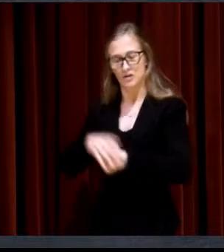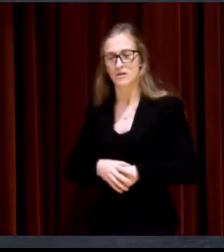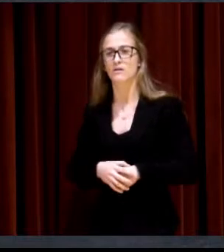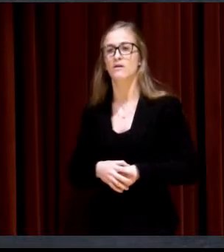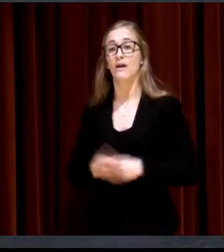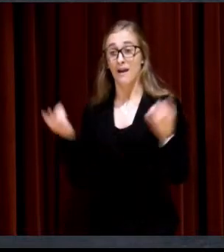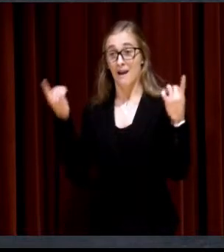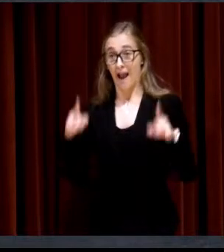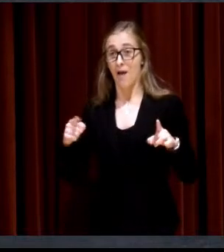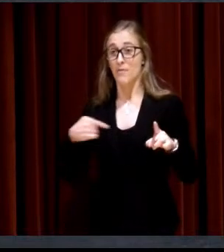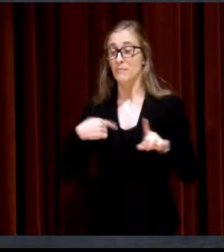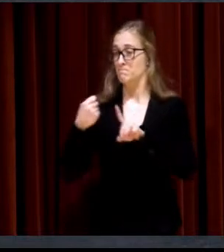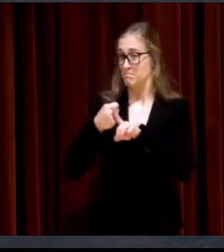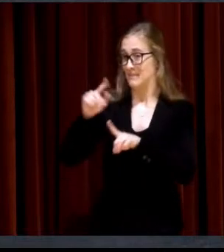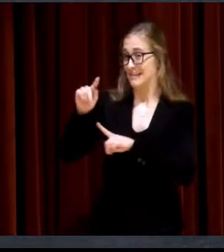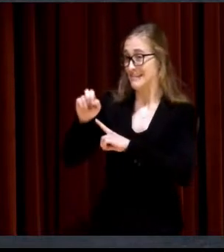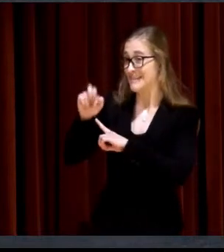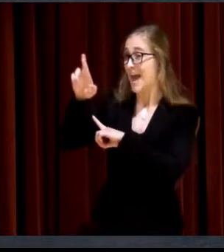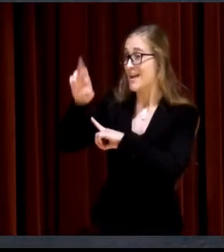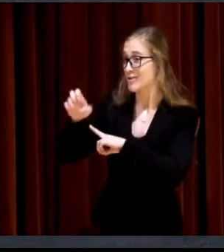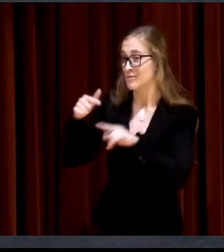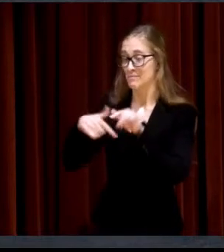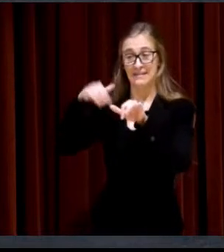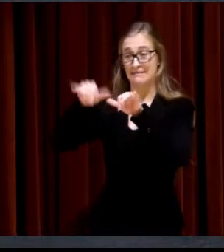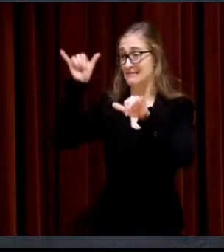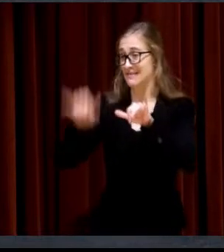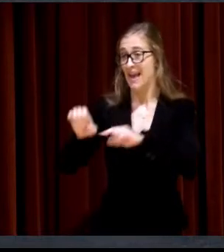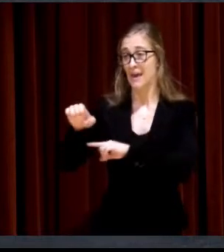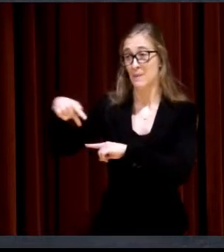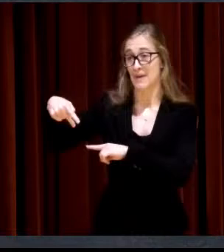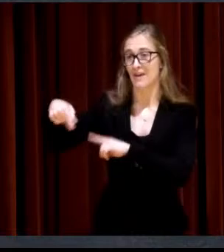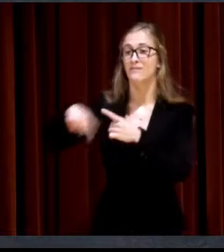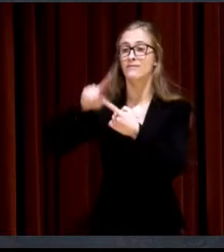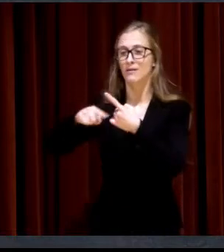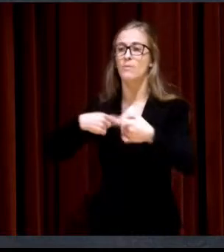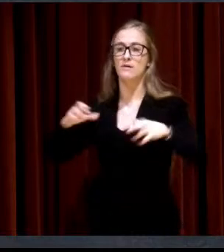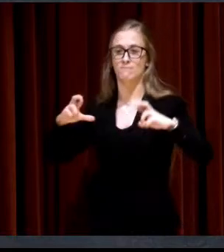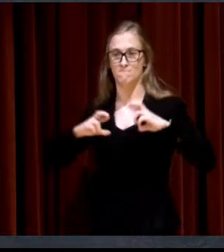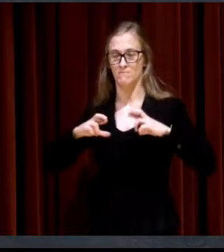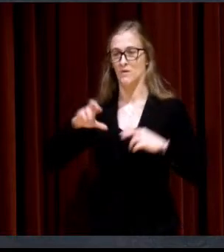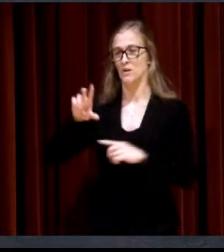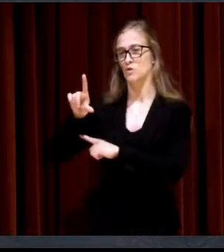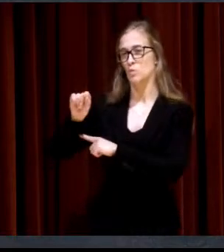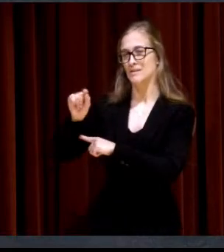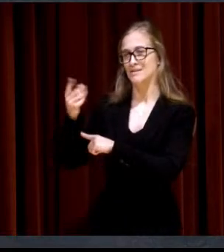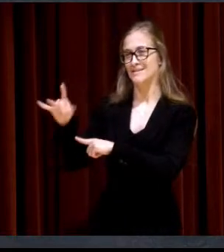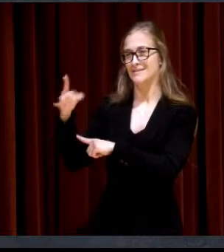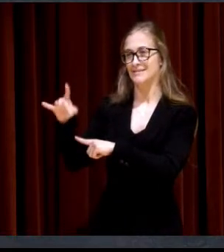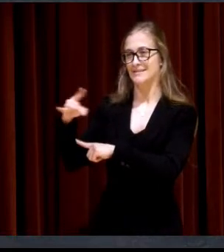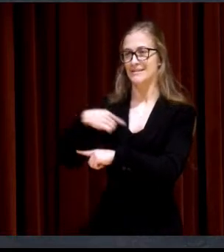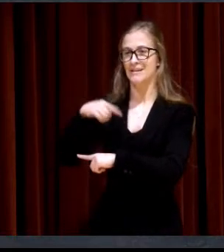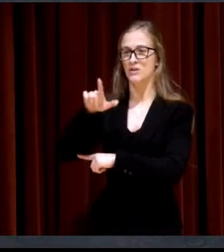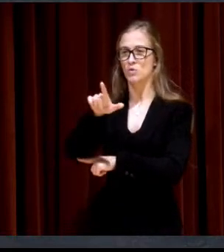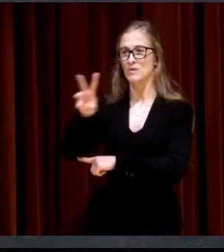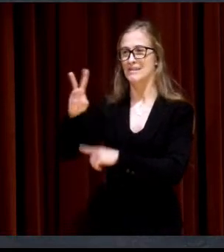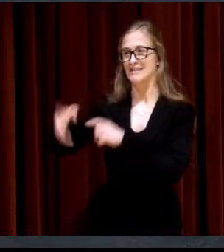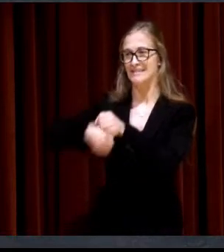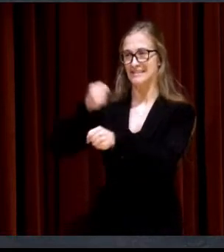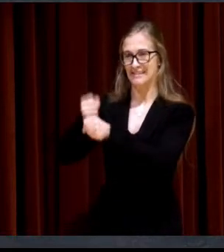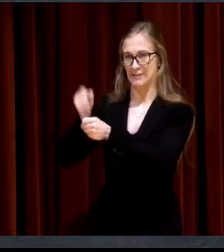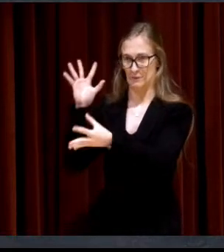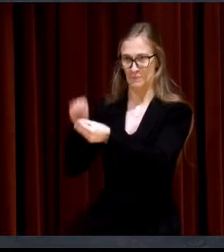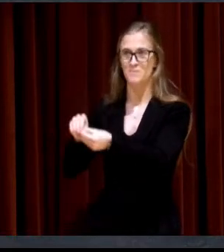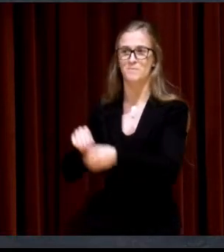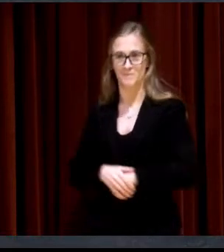I did have the tenure, I stayed at Elbert Palmer until I retired in 2018. I stayed there for 26 years.